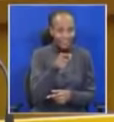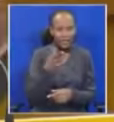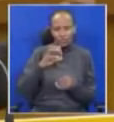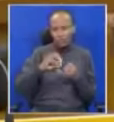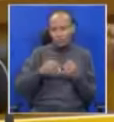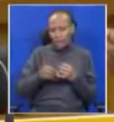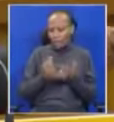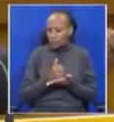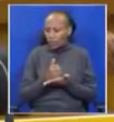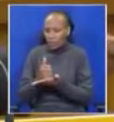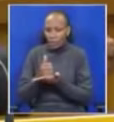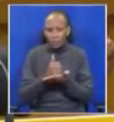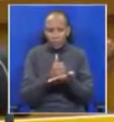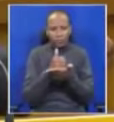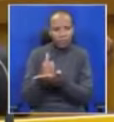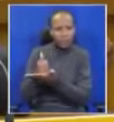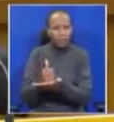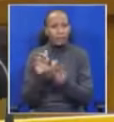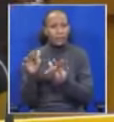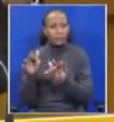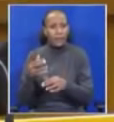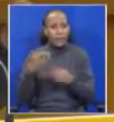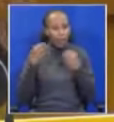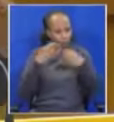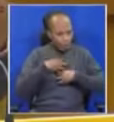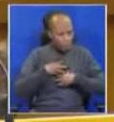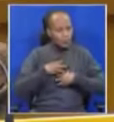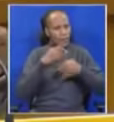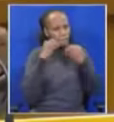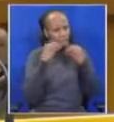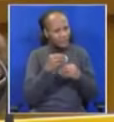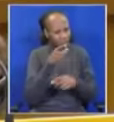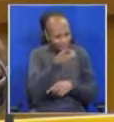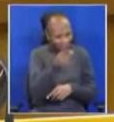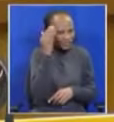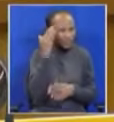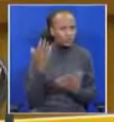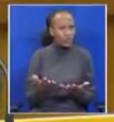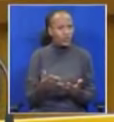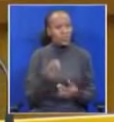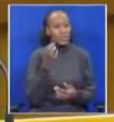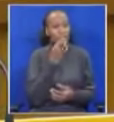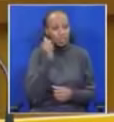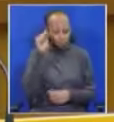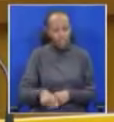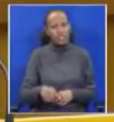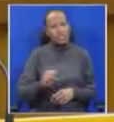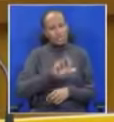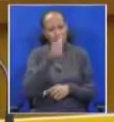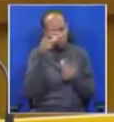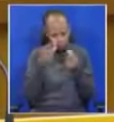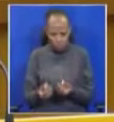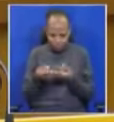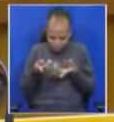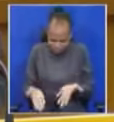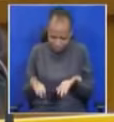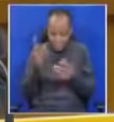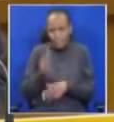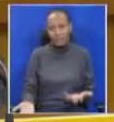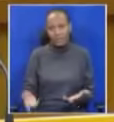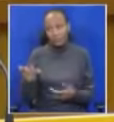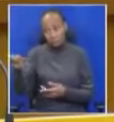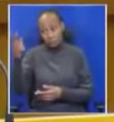living out of running their own businesses. They said, this is precisely what this country needs to do. And remember, we are not